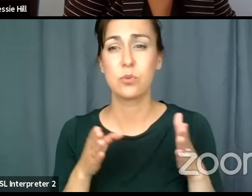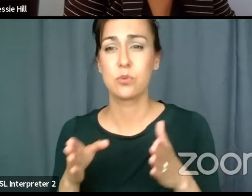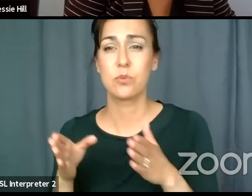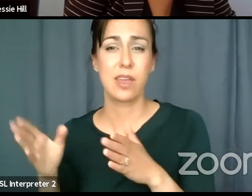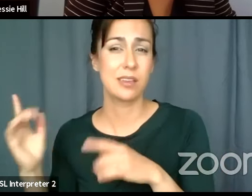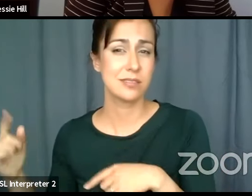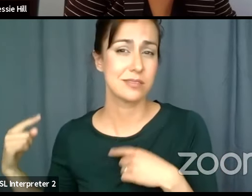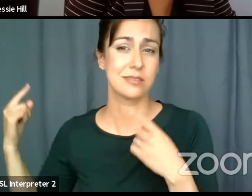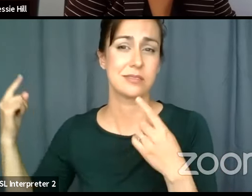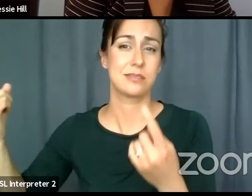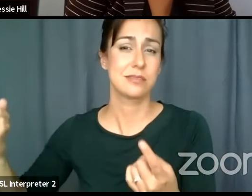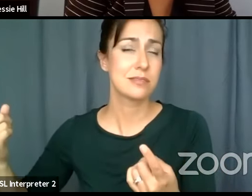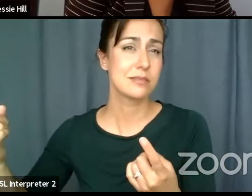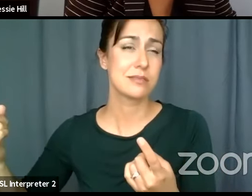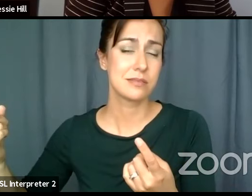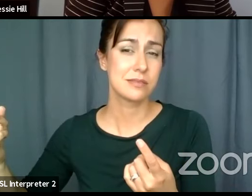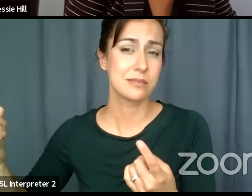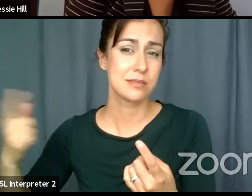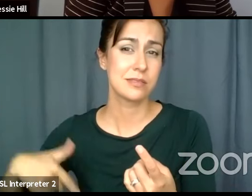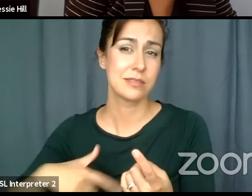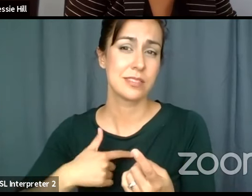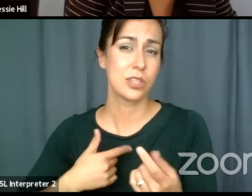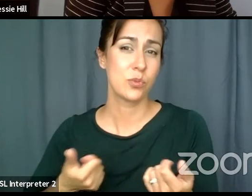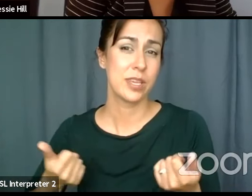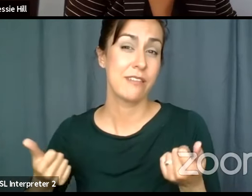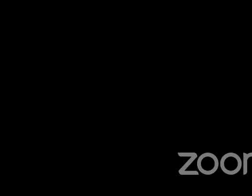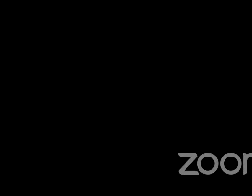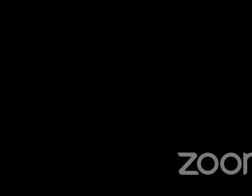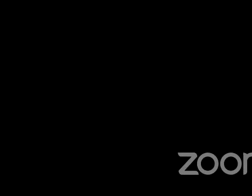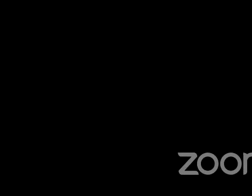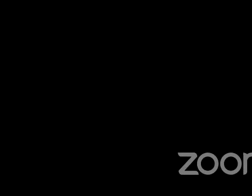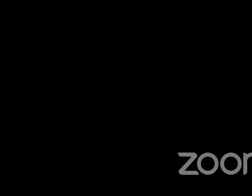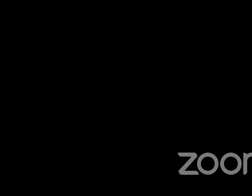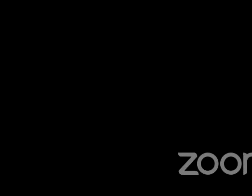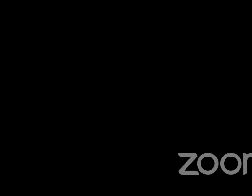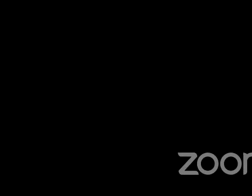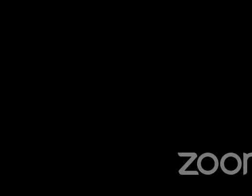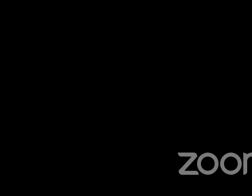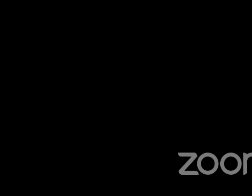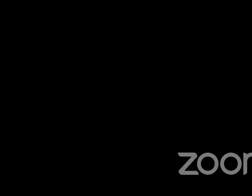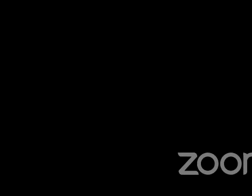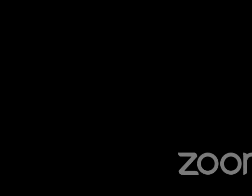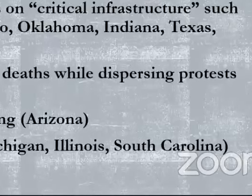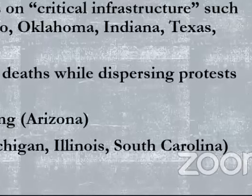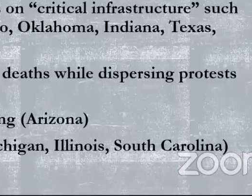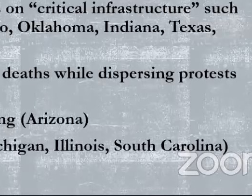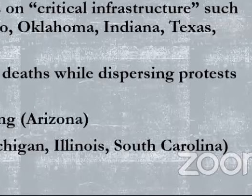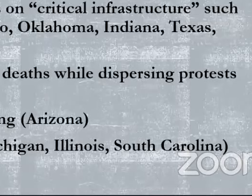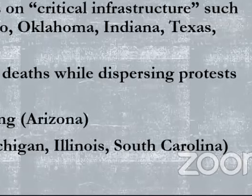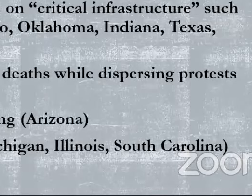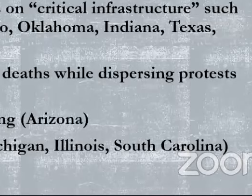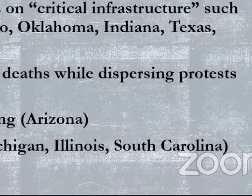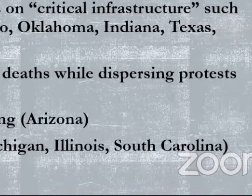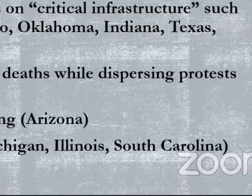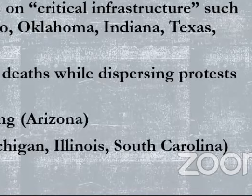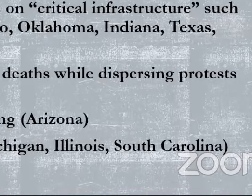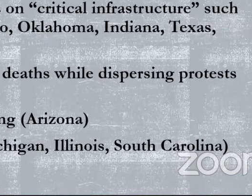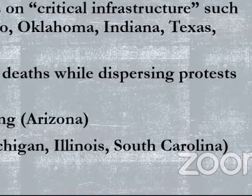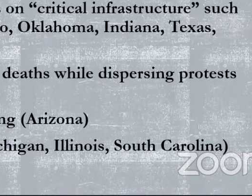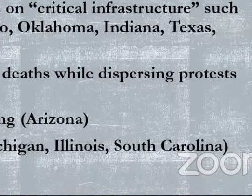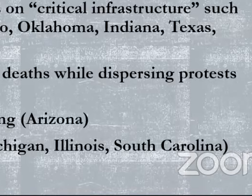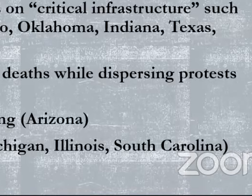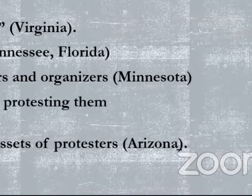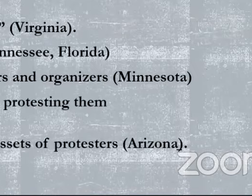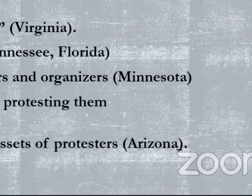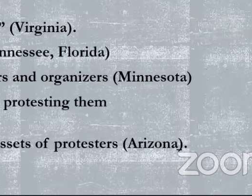we have historically tried to police protests. And I want to go through those now and give a few examples of some